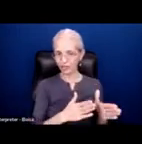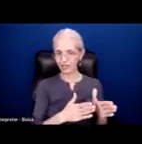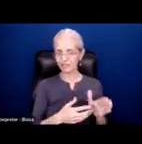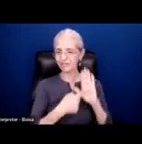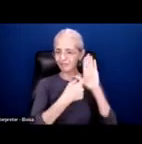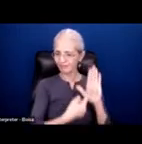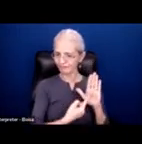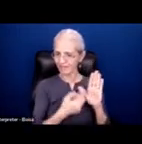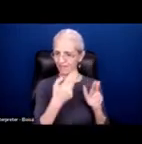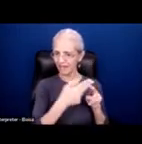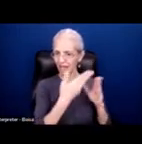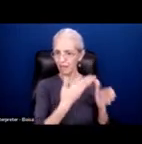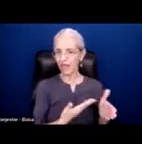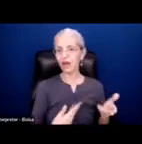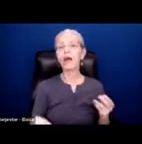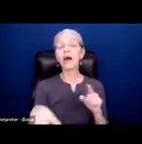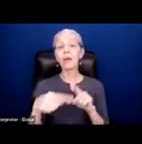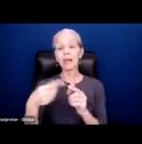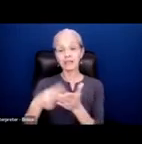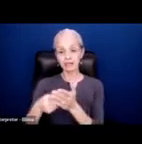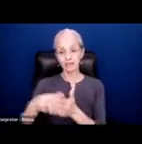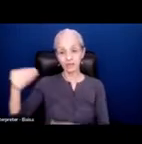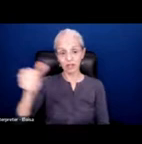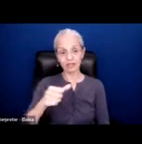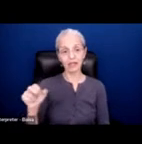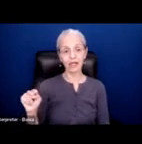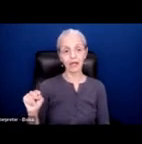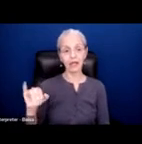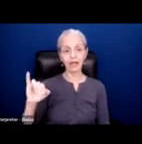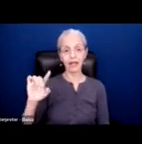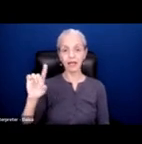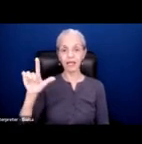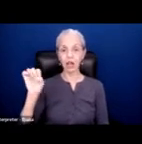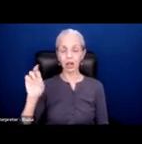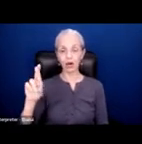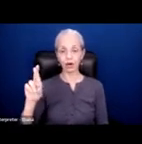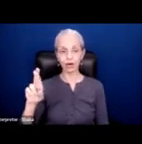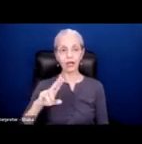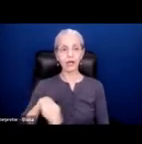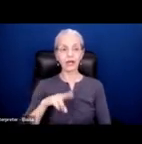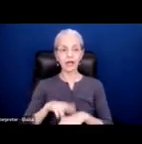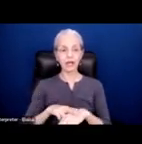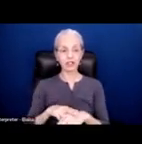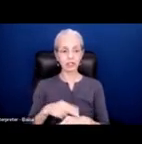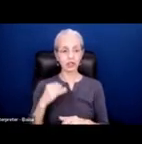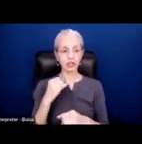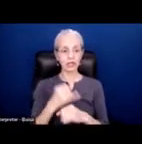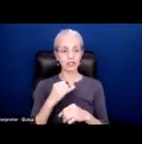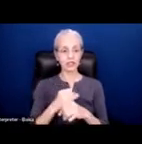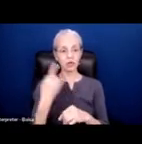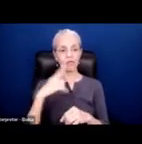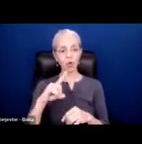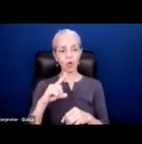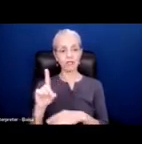to acknowledge our funding source, which was NIDLR, the National Institute on Disability Independent Living and Rehabilitation Research.